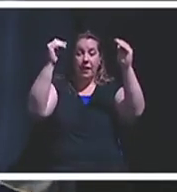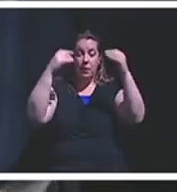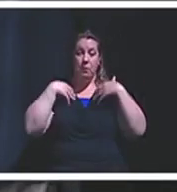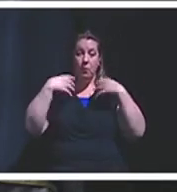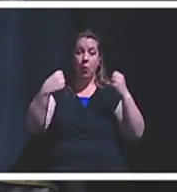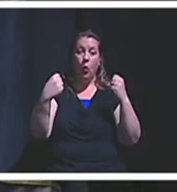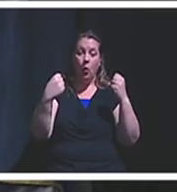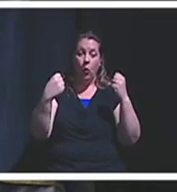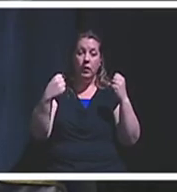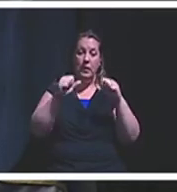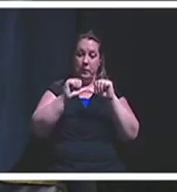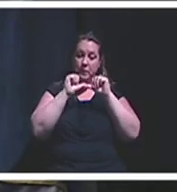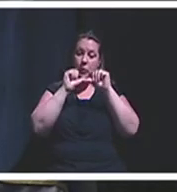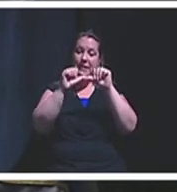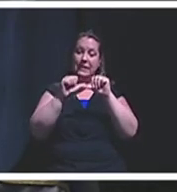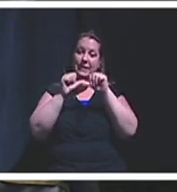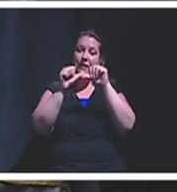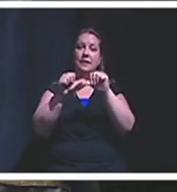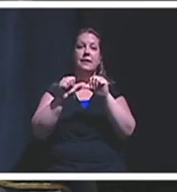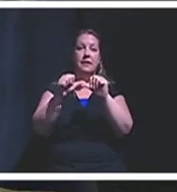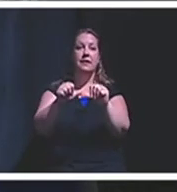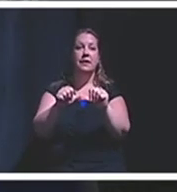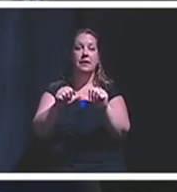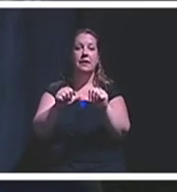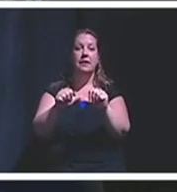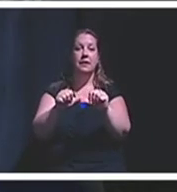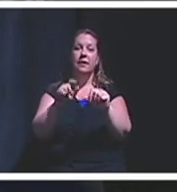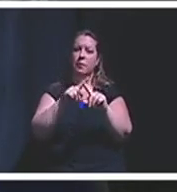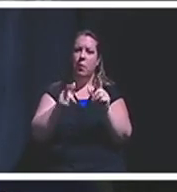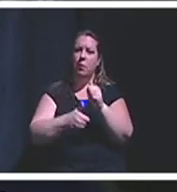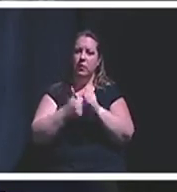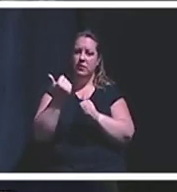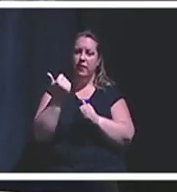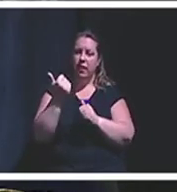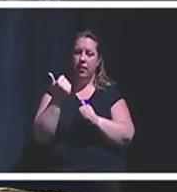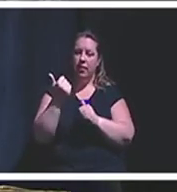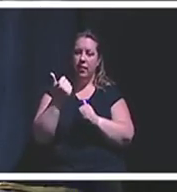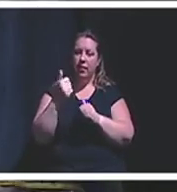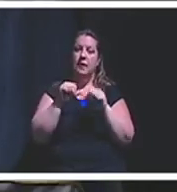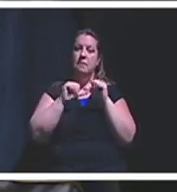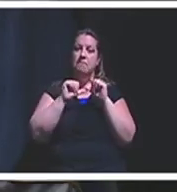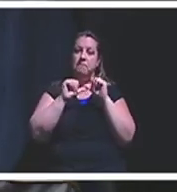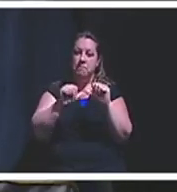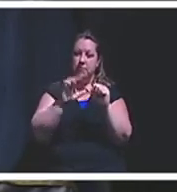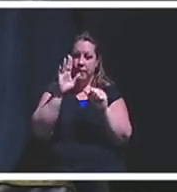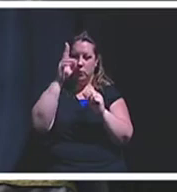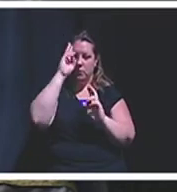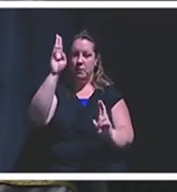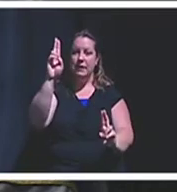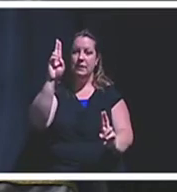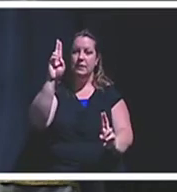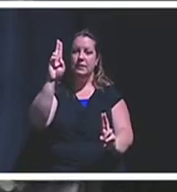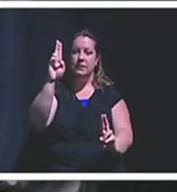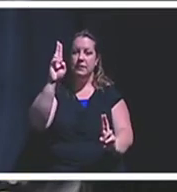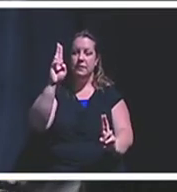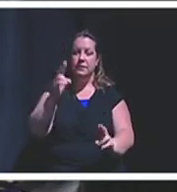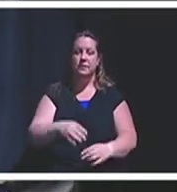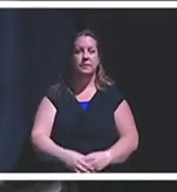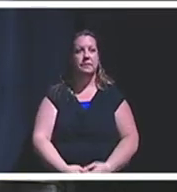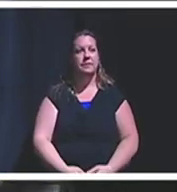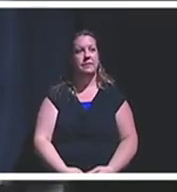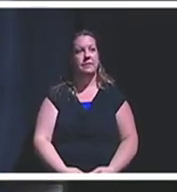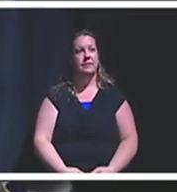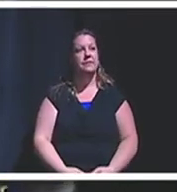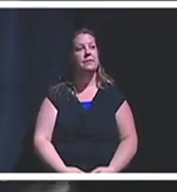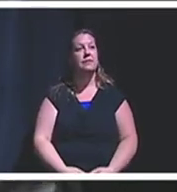be persistent, but most of all, maintain your integrity. So on behalf